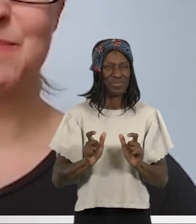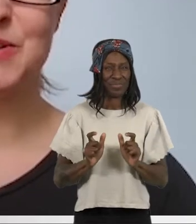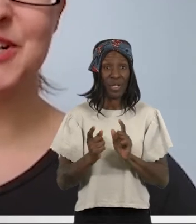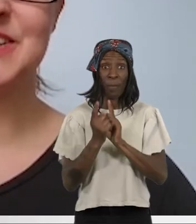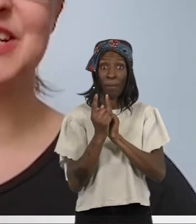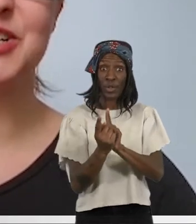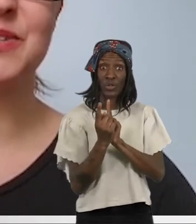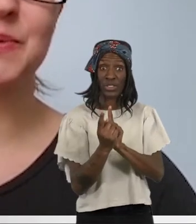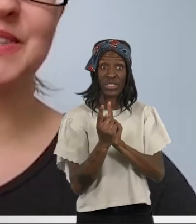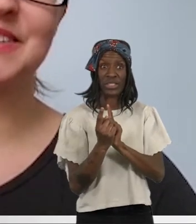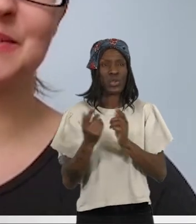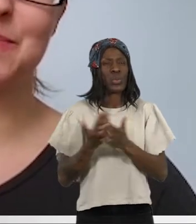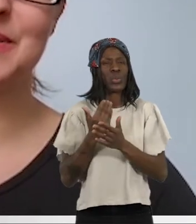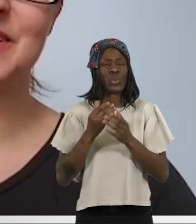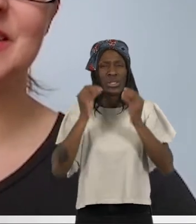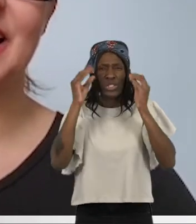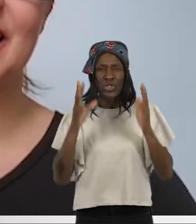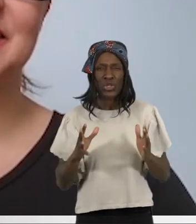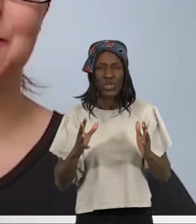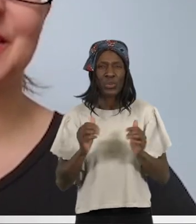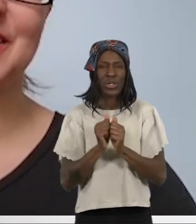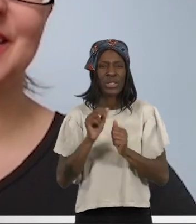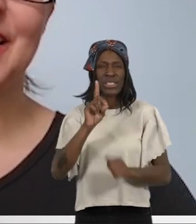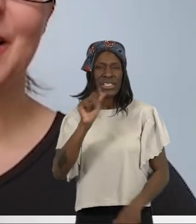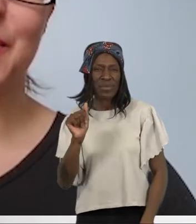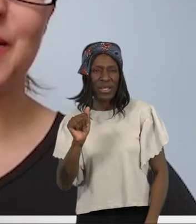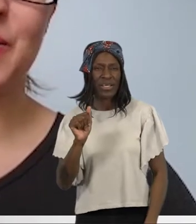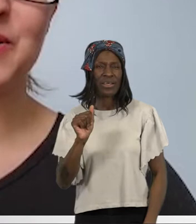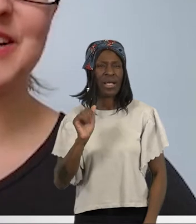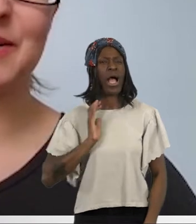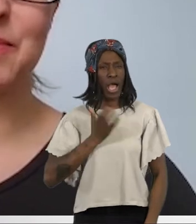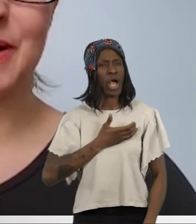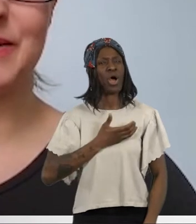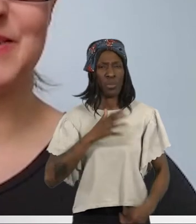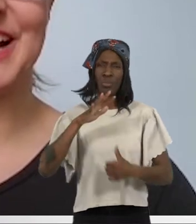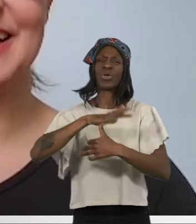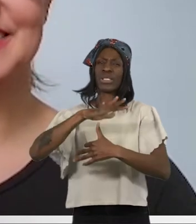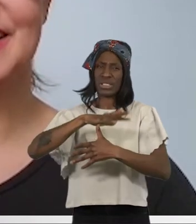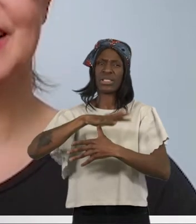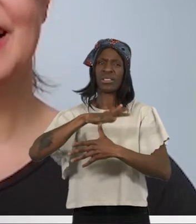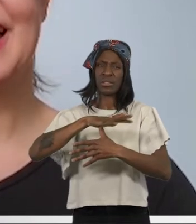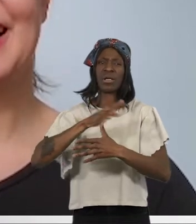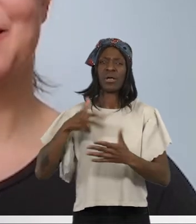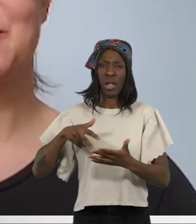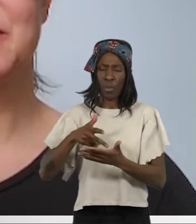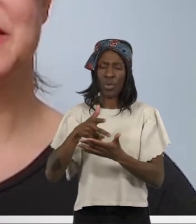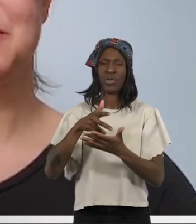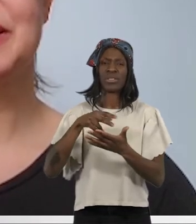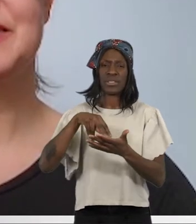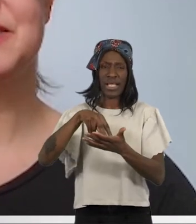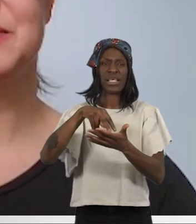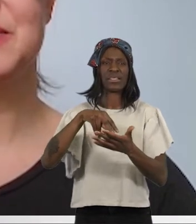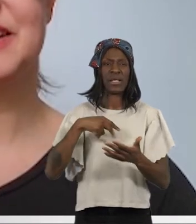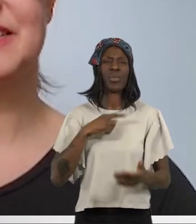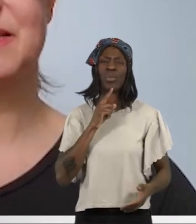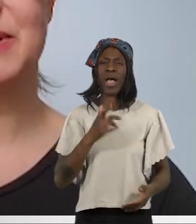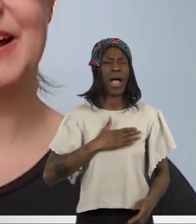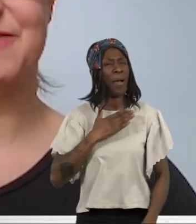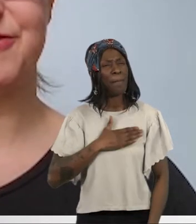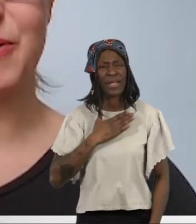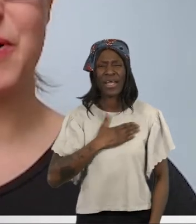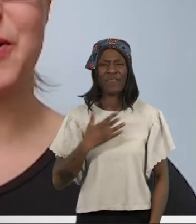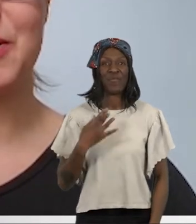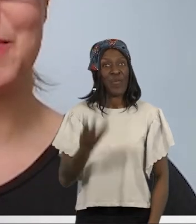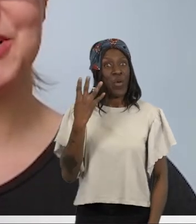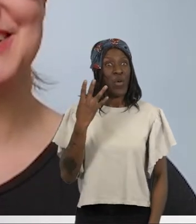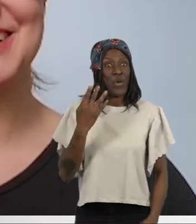Mentoring emerging teachers with disability has been a priority at Propeller Dance, and I'm really pleased to say that we